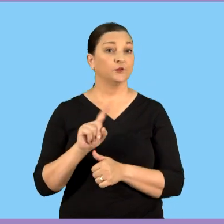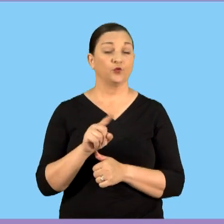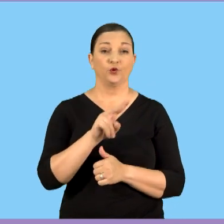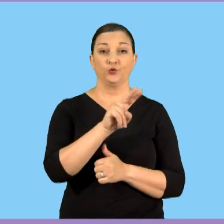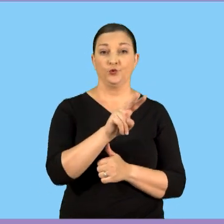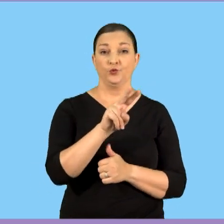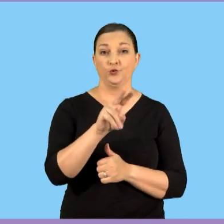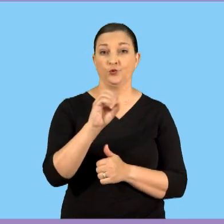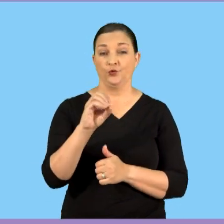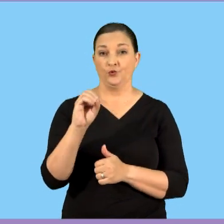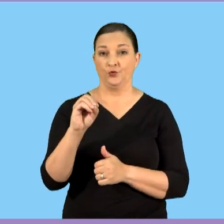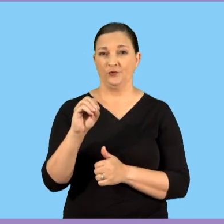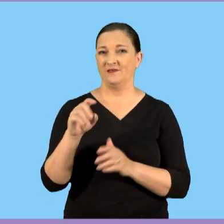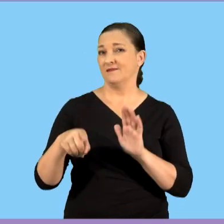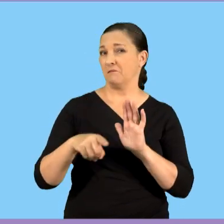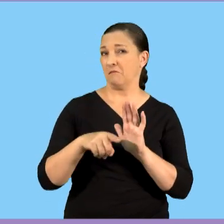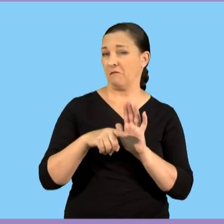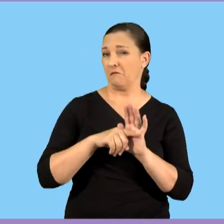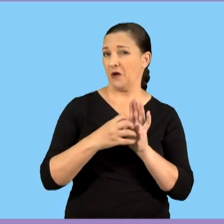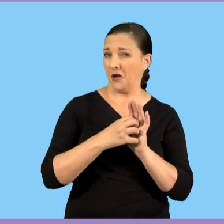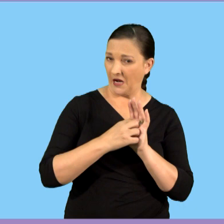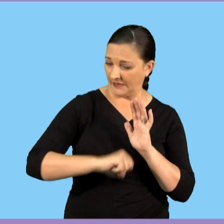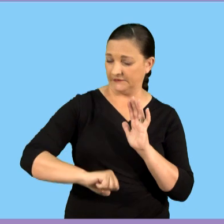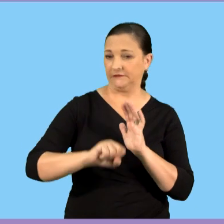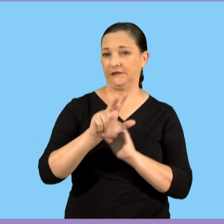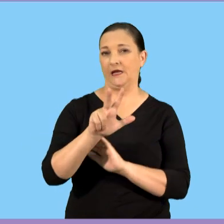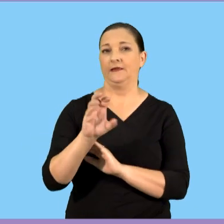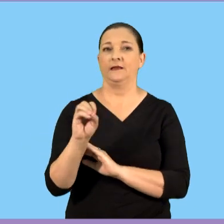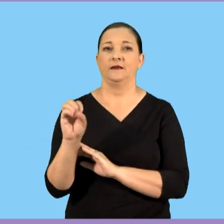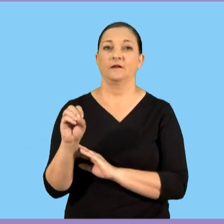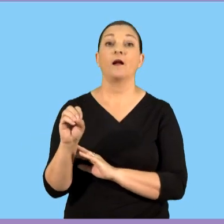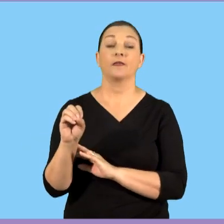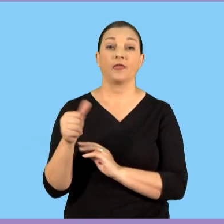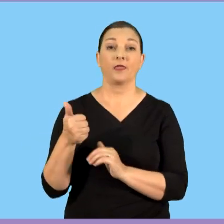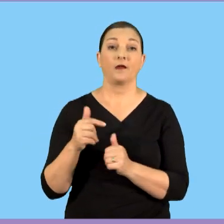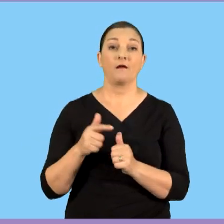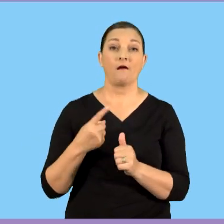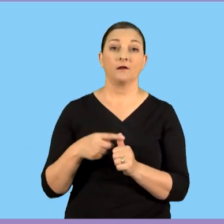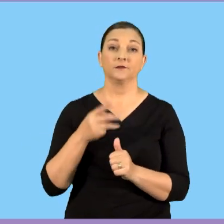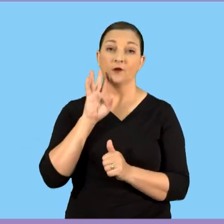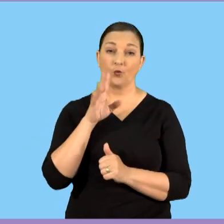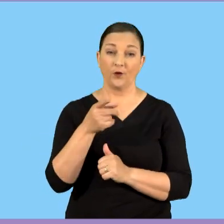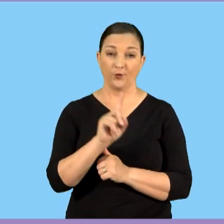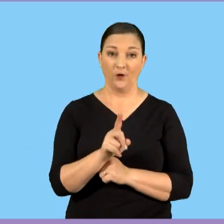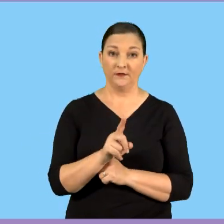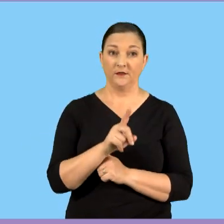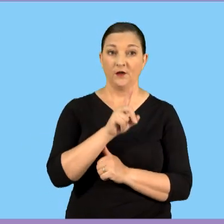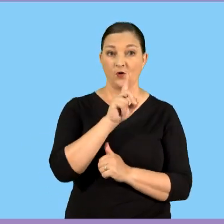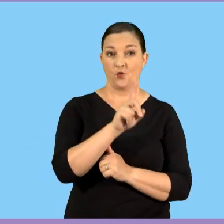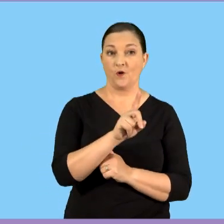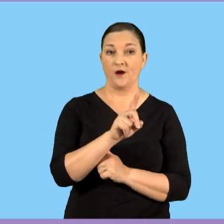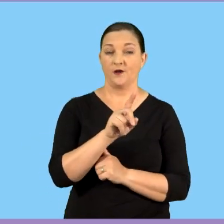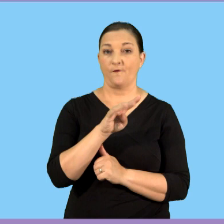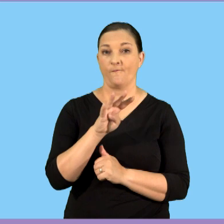meters. And when we say 2,200 minus 800, that is simply going to give us an answer